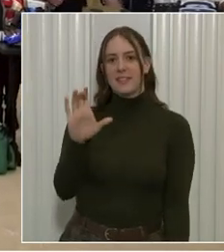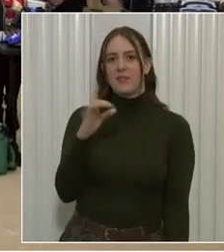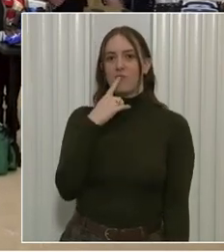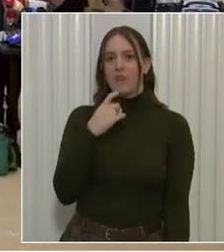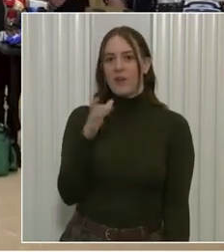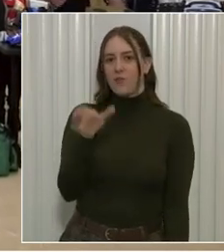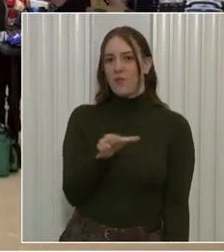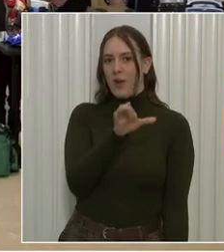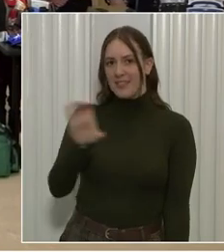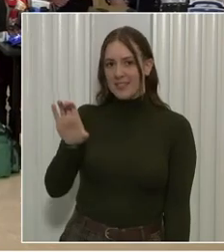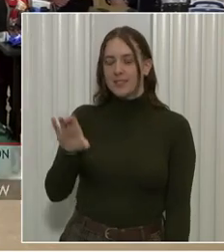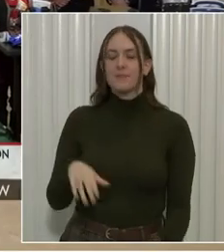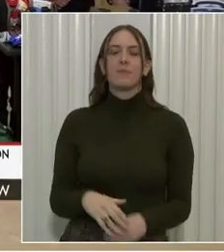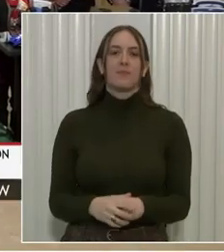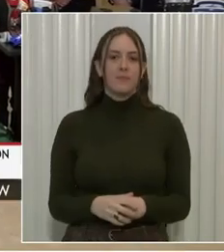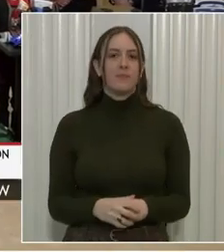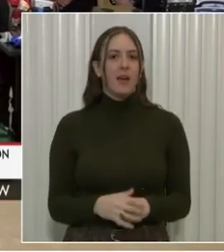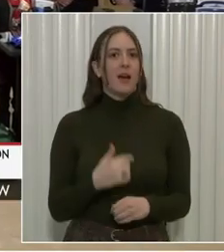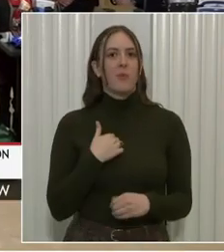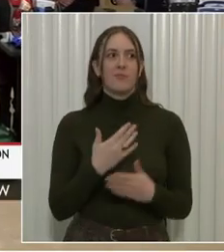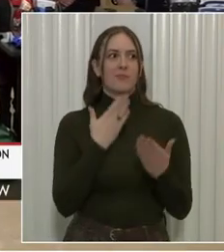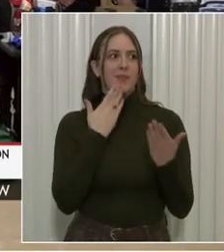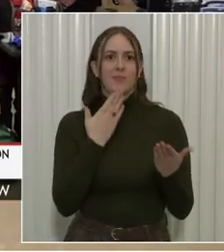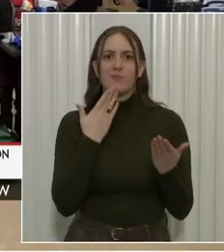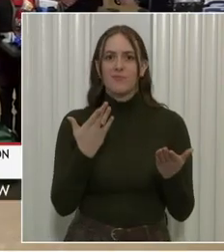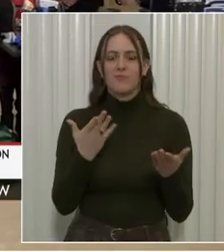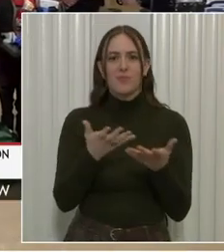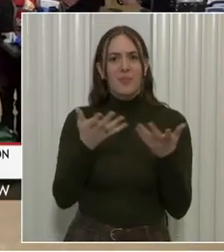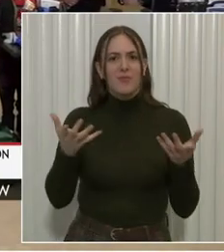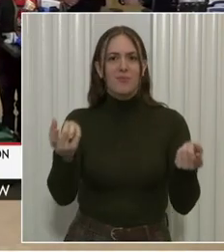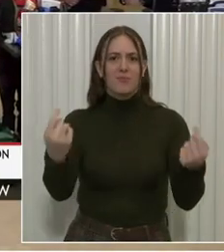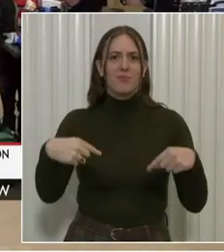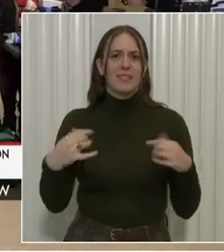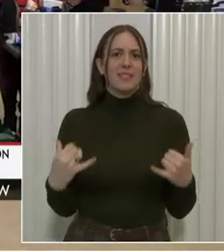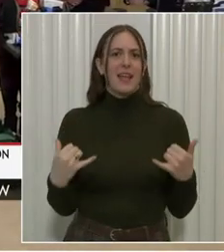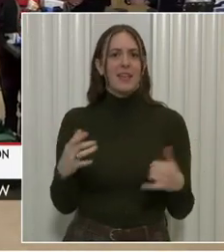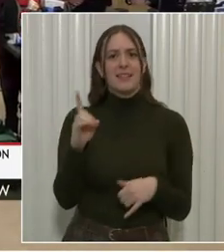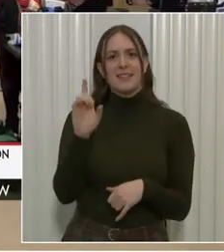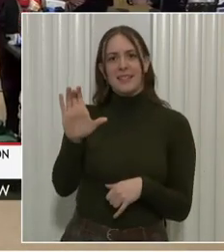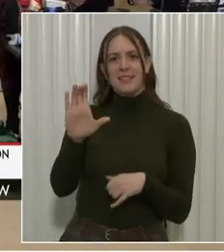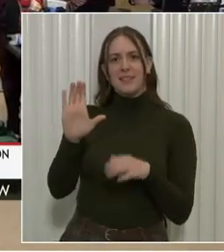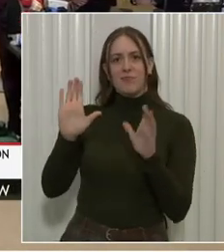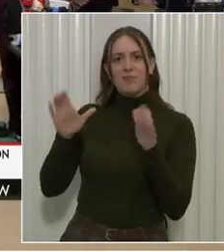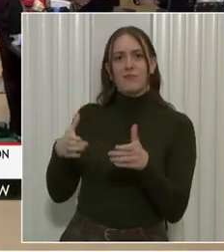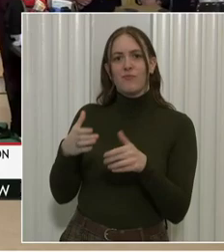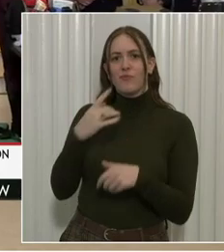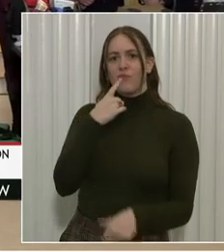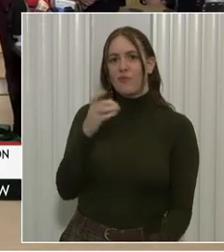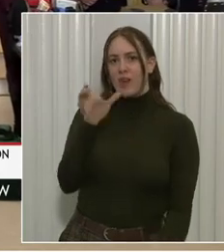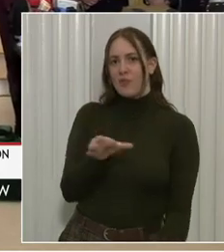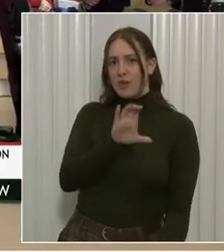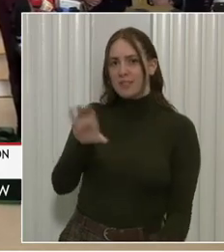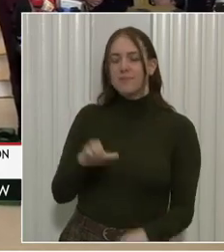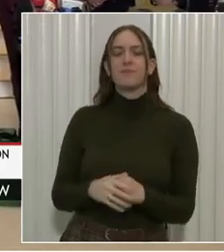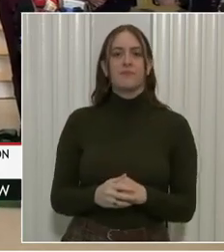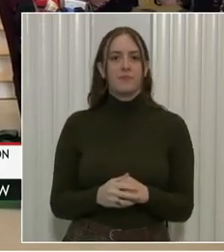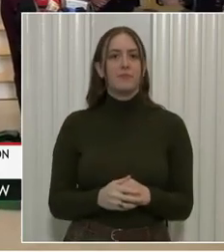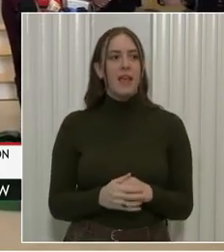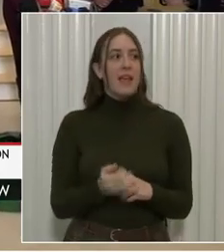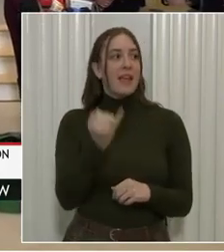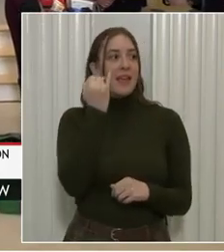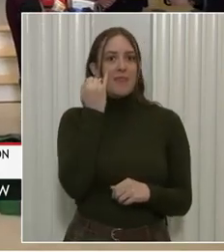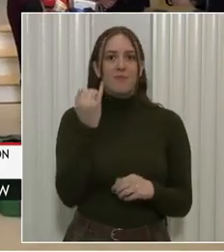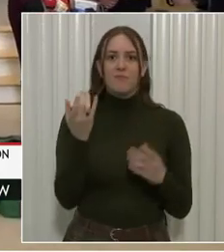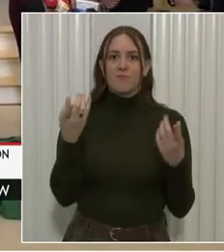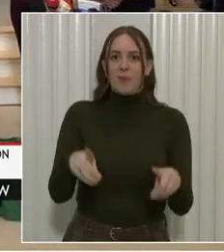today and joining us at the DC chapter of the American Red Cross. So when there is an emergency, the Red Cross counts on our local